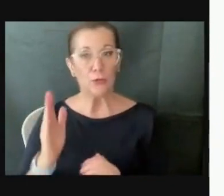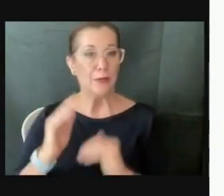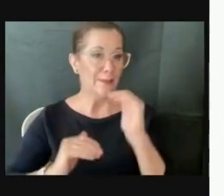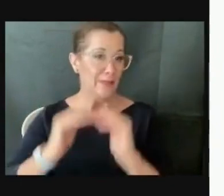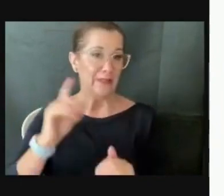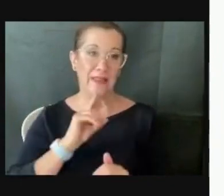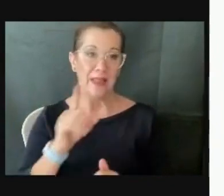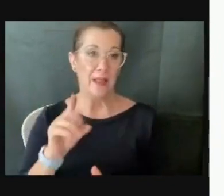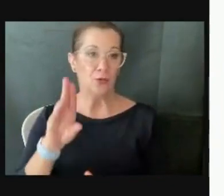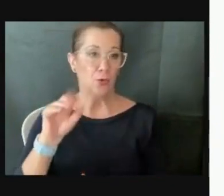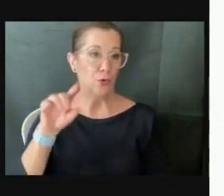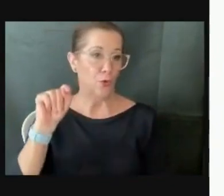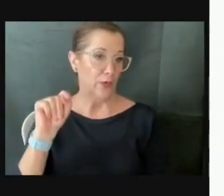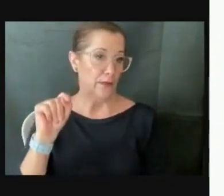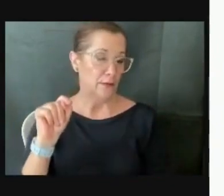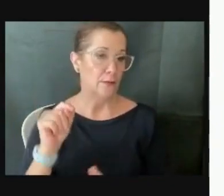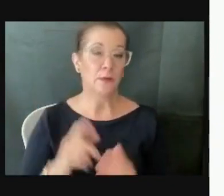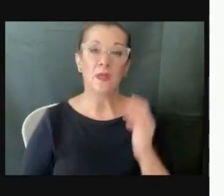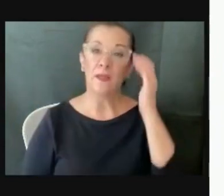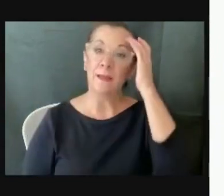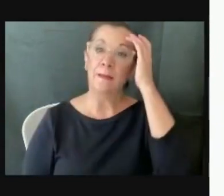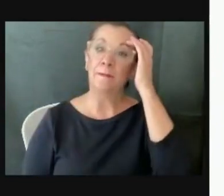unit.